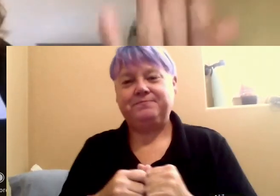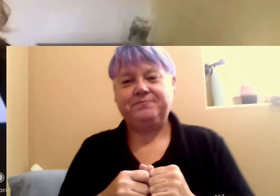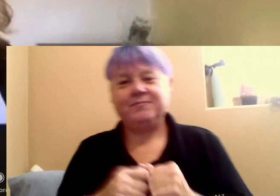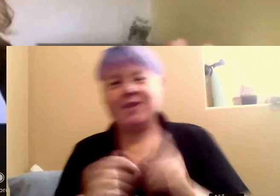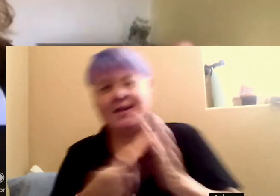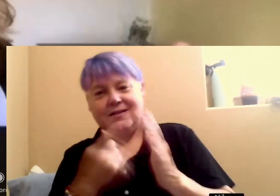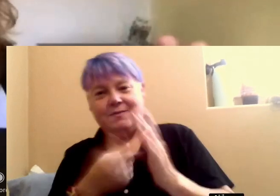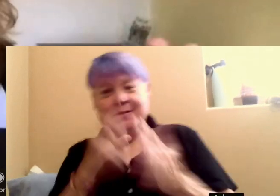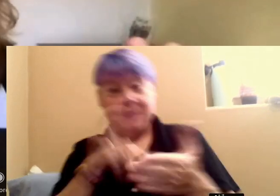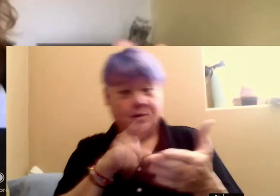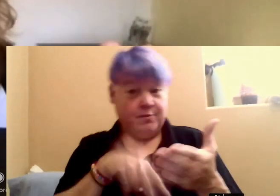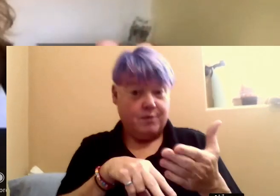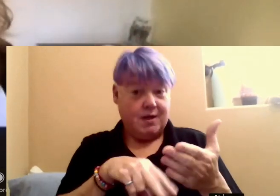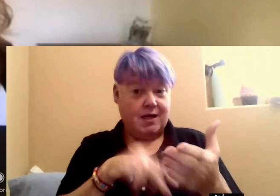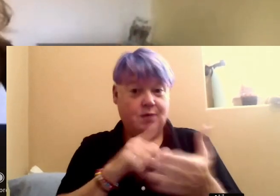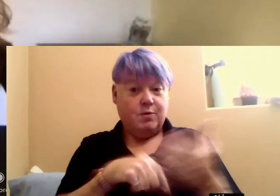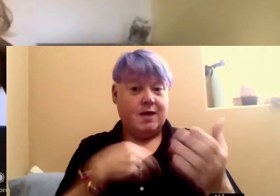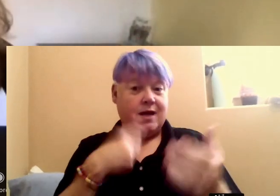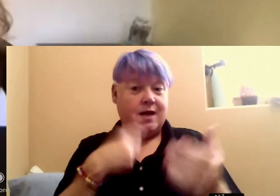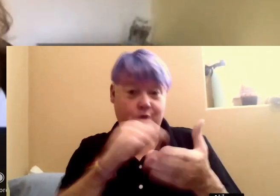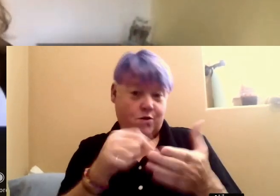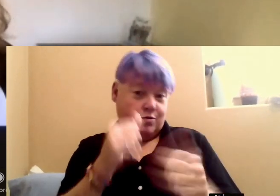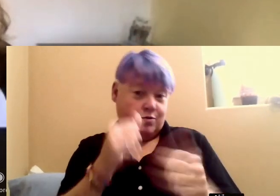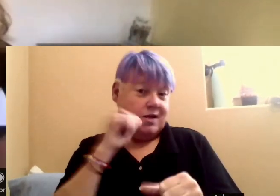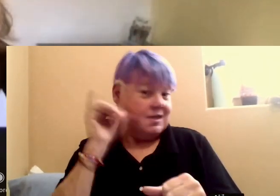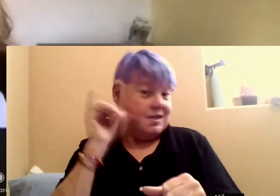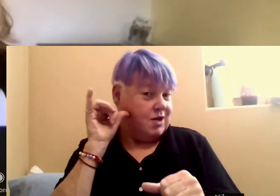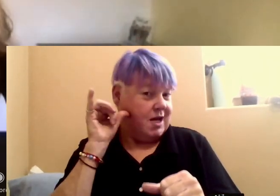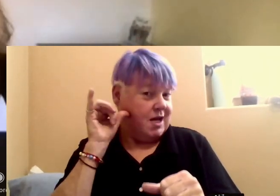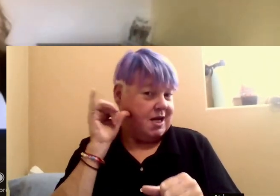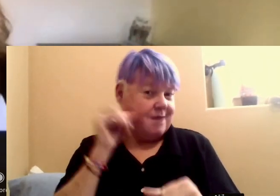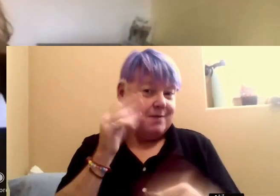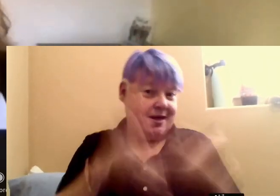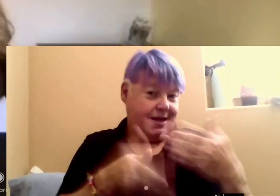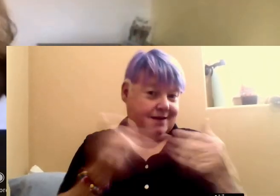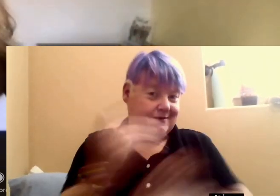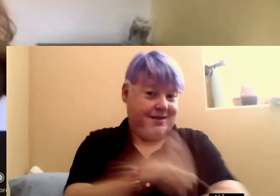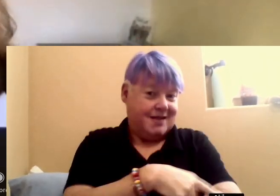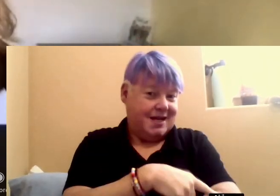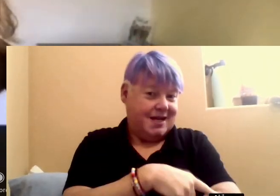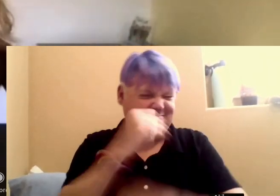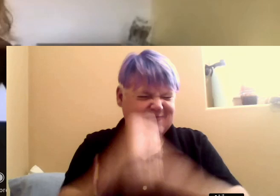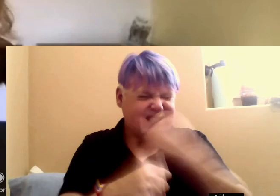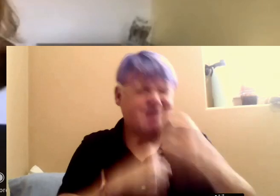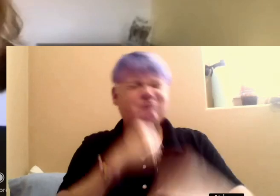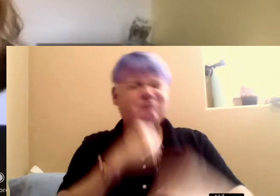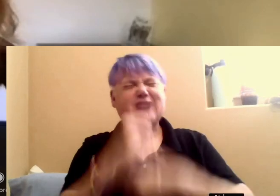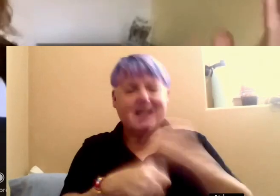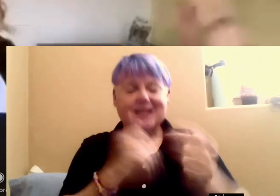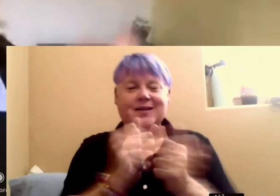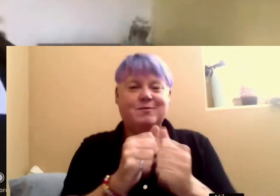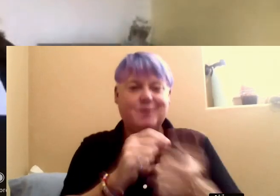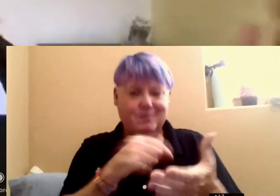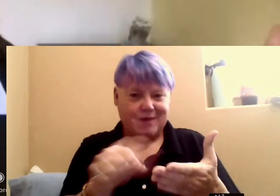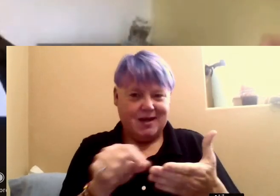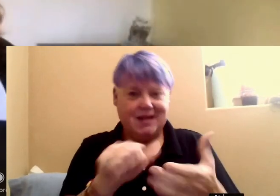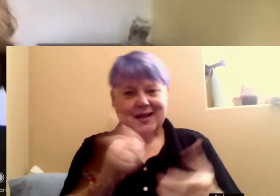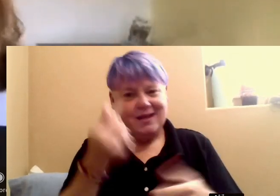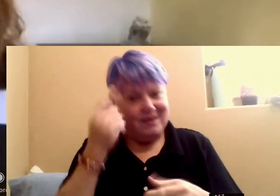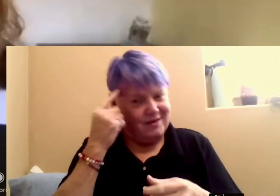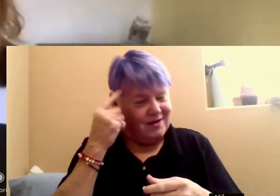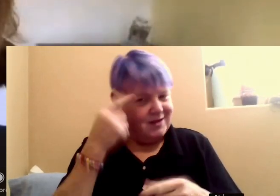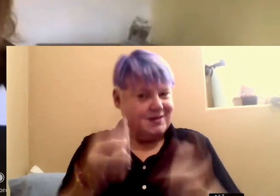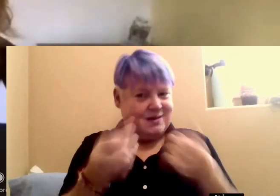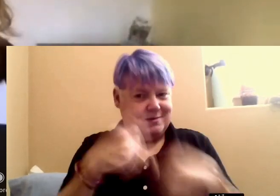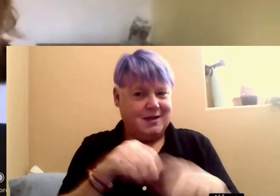Sometimes I'll read what I wrote yesterday, and, you know, by the end of the day, I'm really struggling. You know, other thoughts have come into your head.